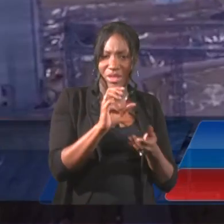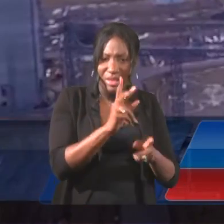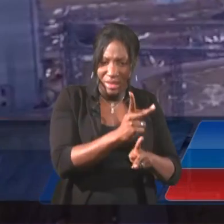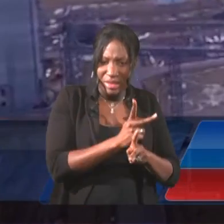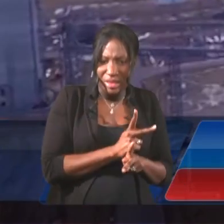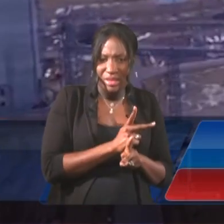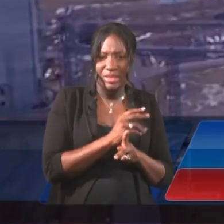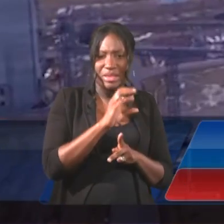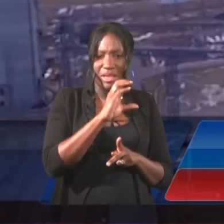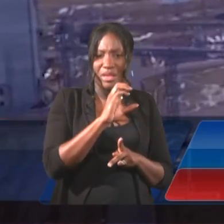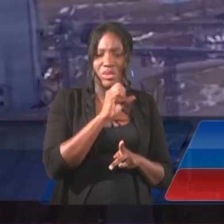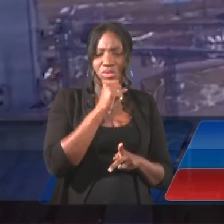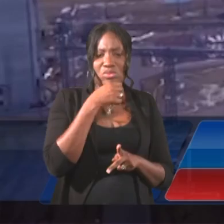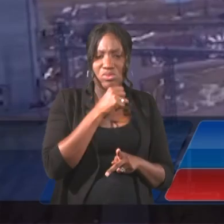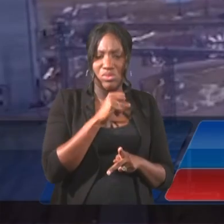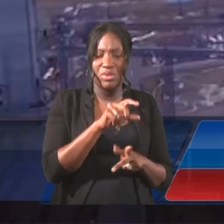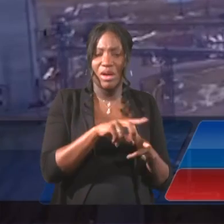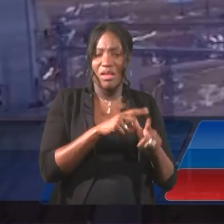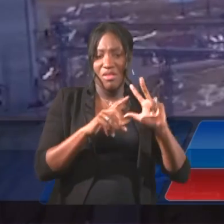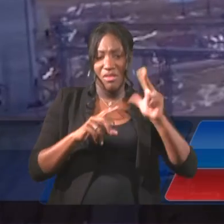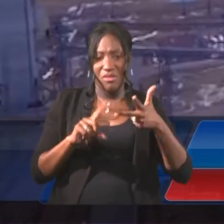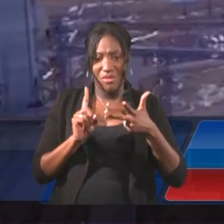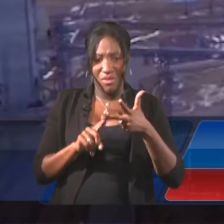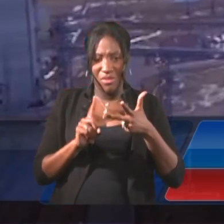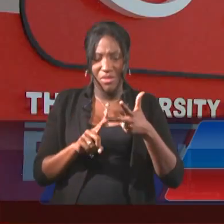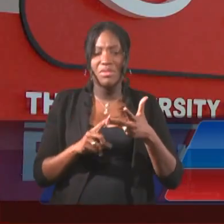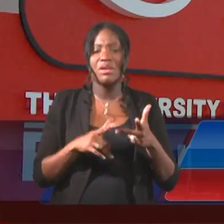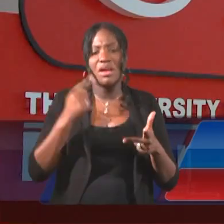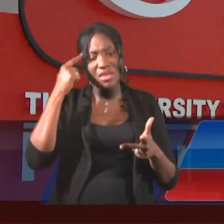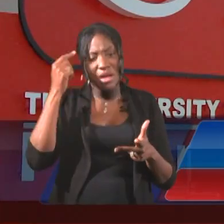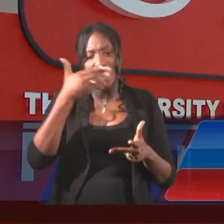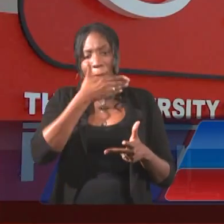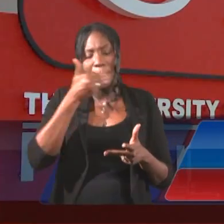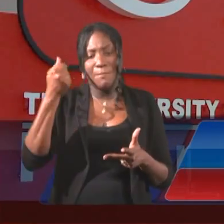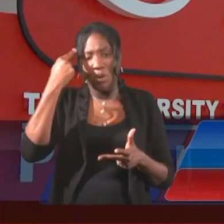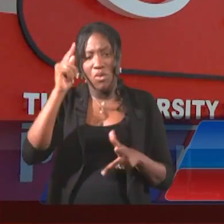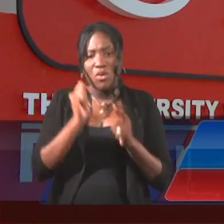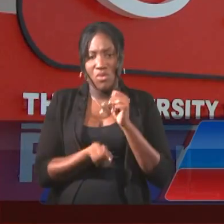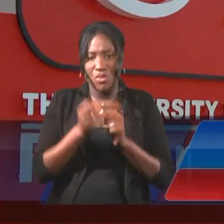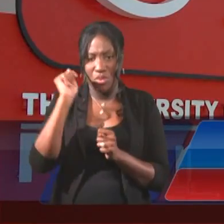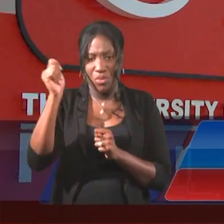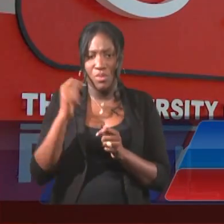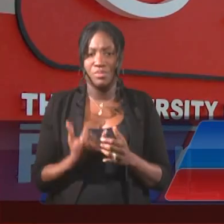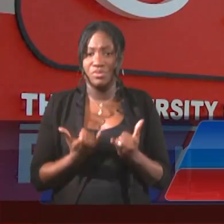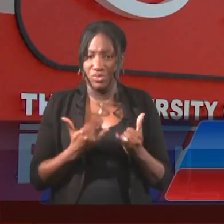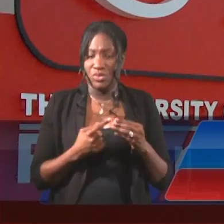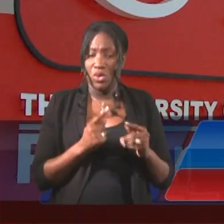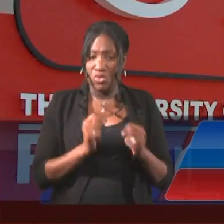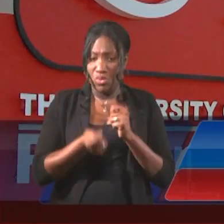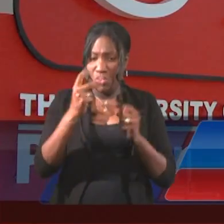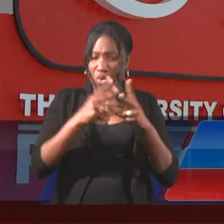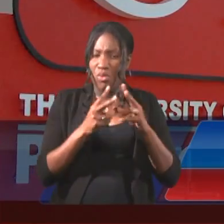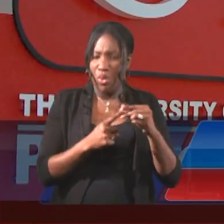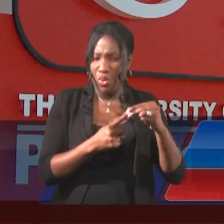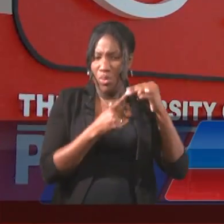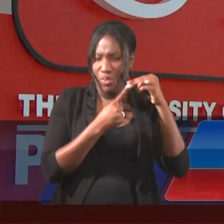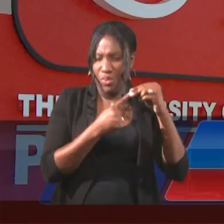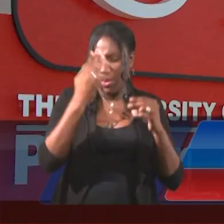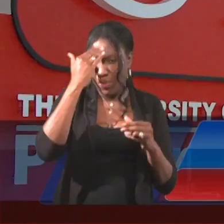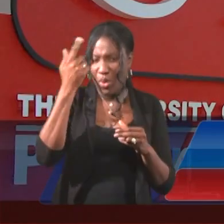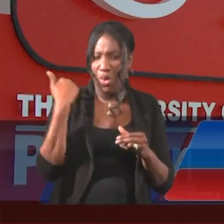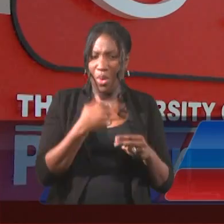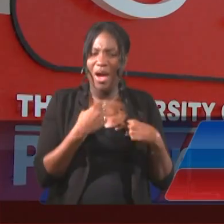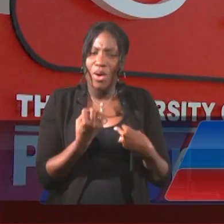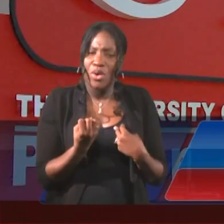Ramsuk says the third application appears ideal for this country. We're in a very unique situation in Trinidad and Tobago, whereby we have a